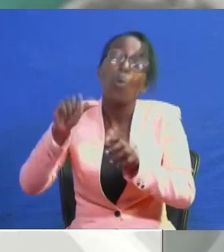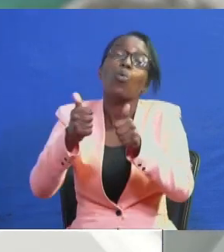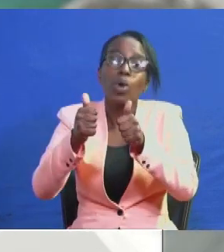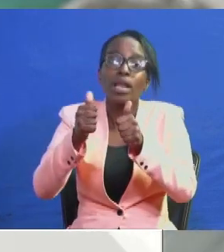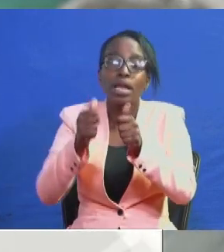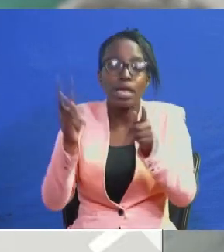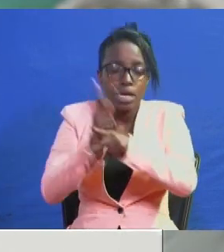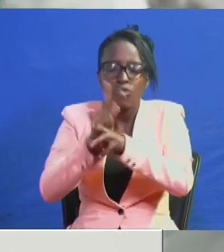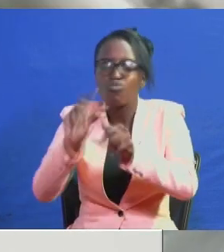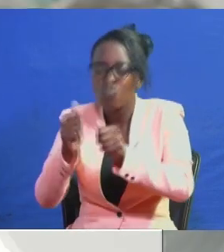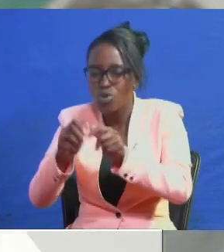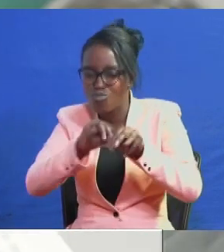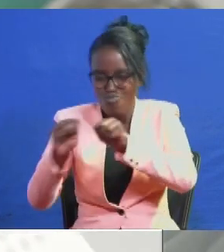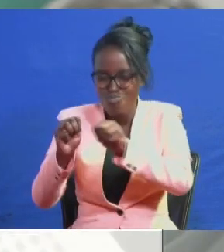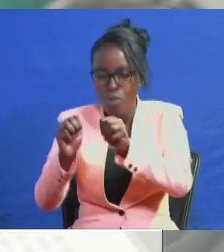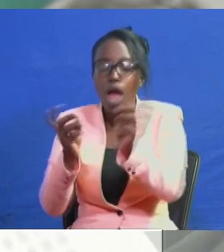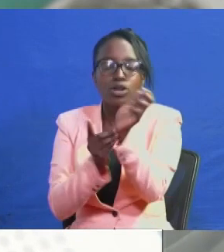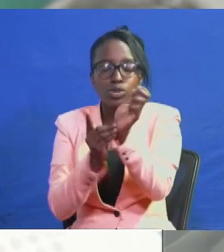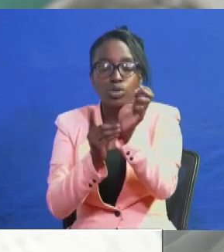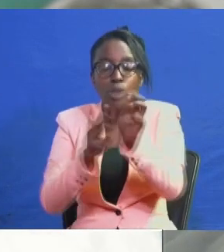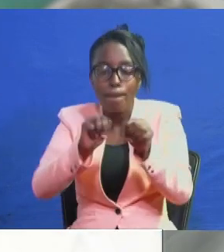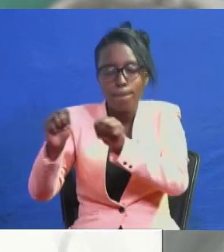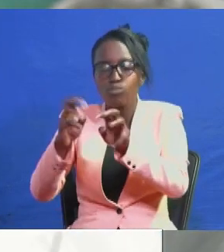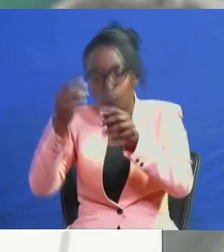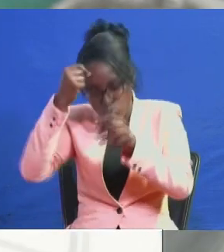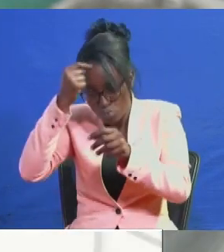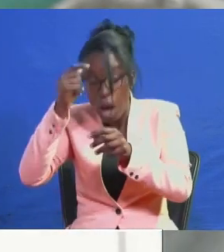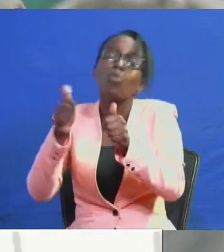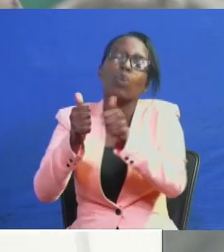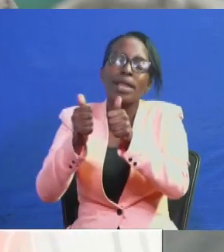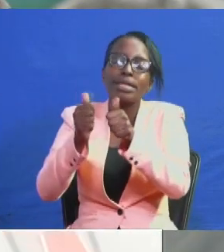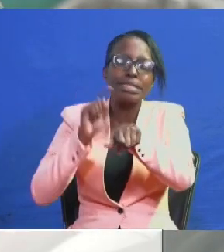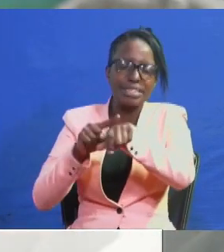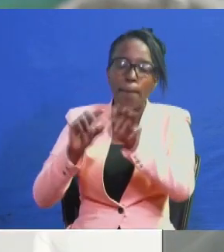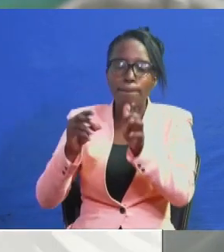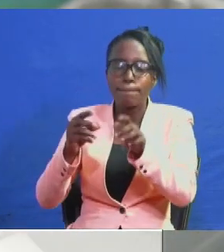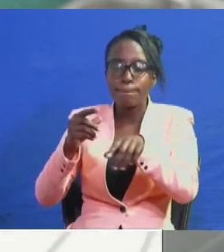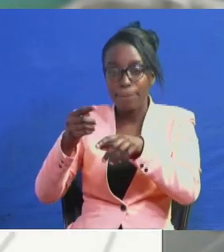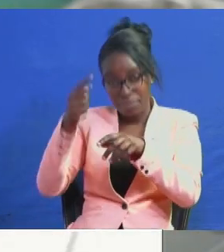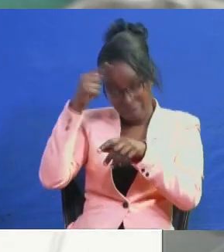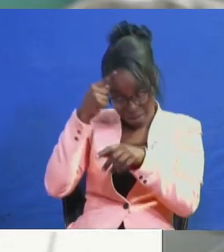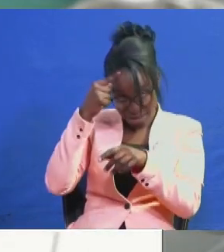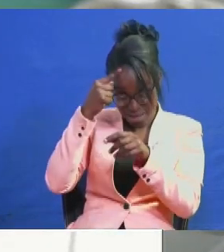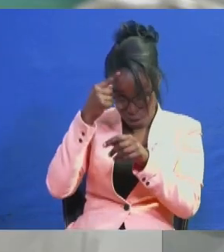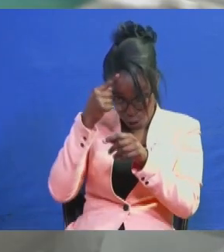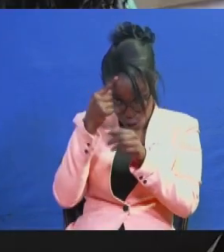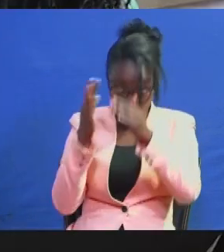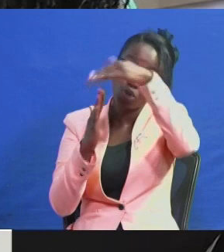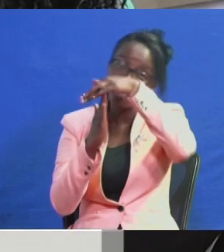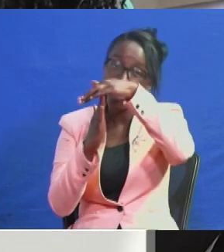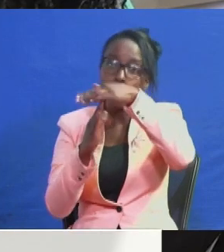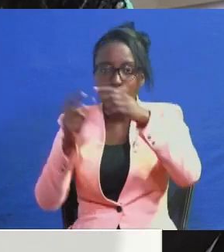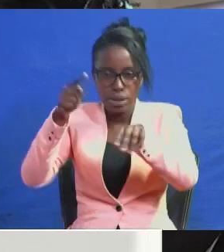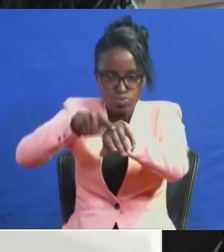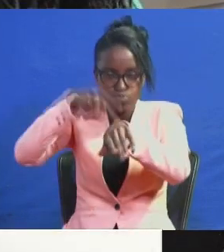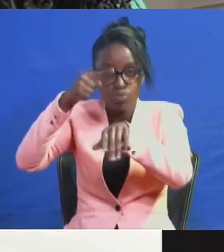doctor moves hair from the back or side of the head to the front or top of the scalp where baldness has